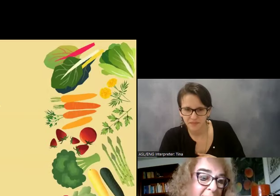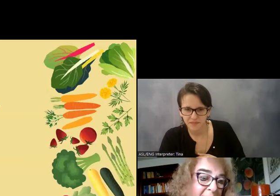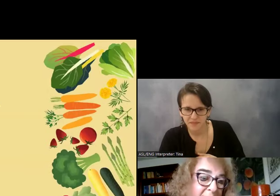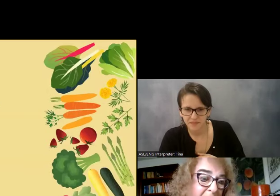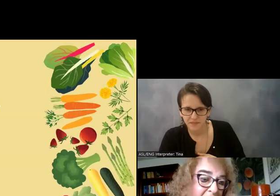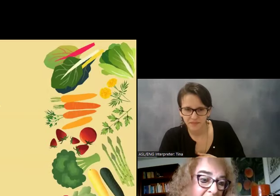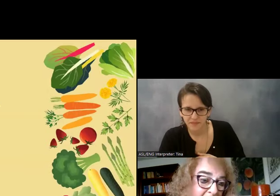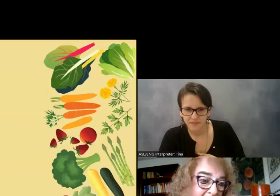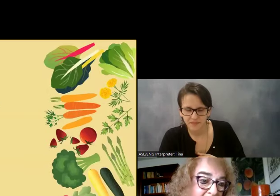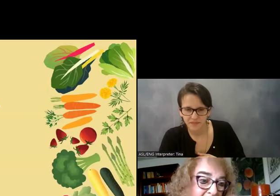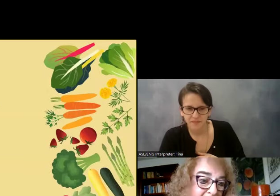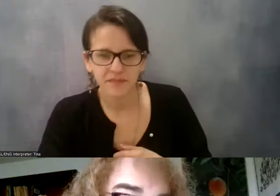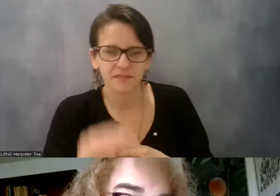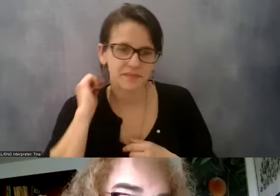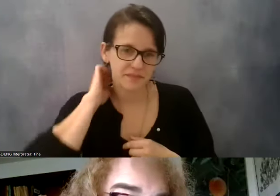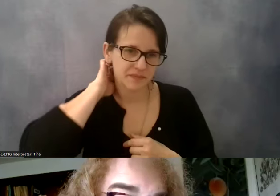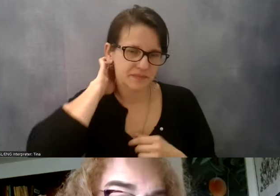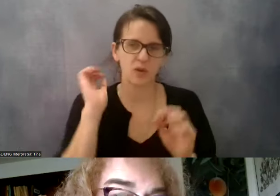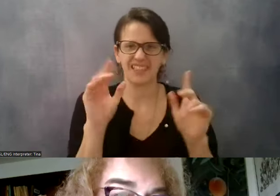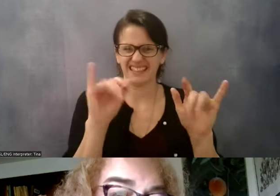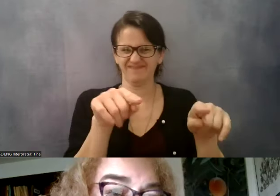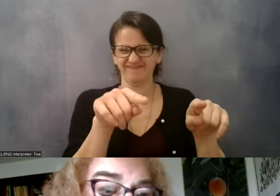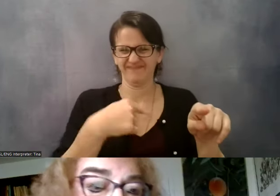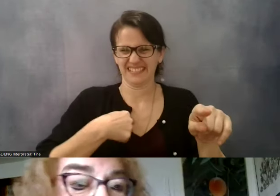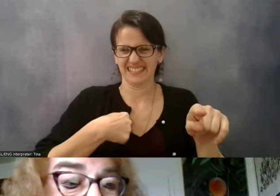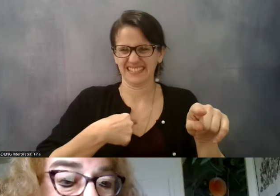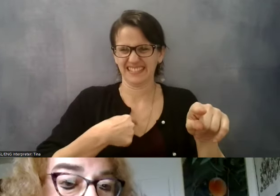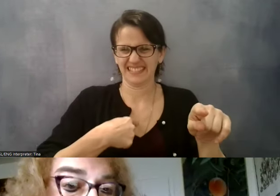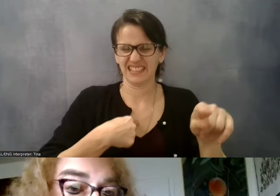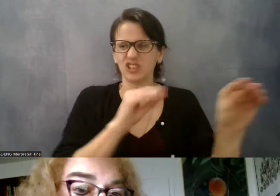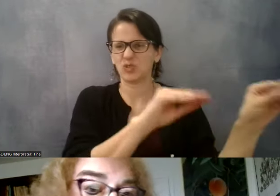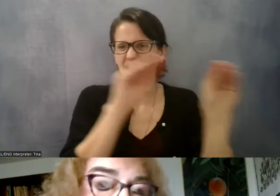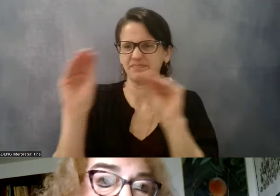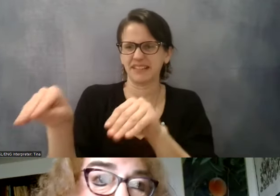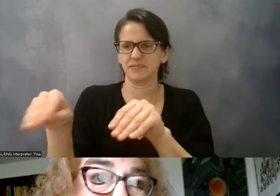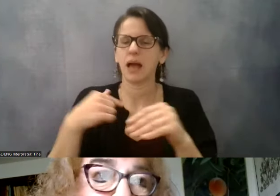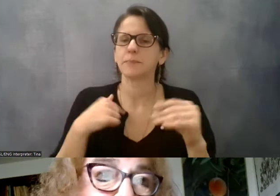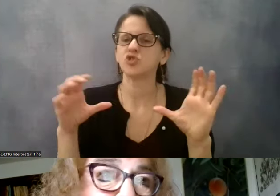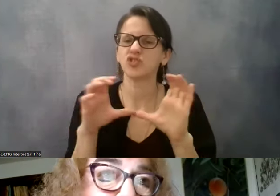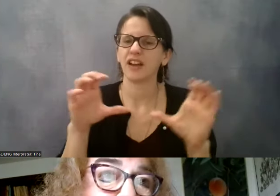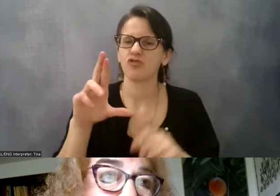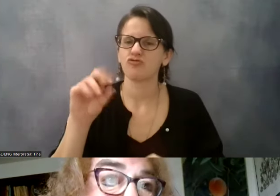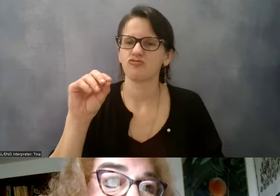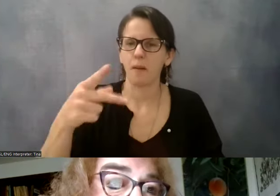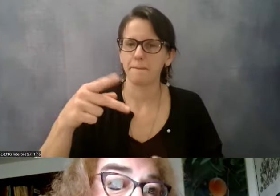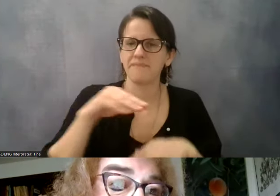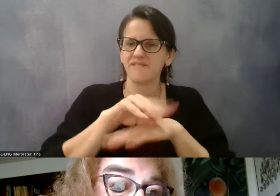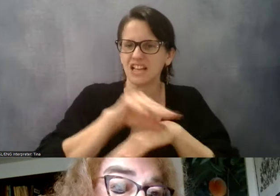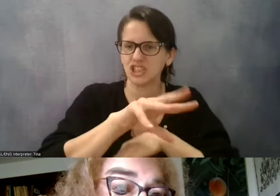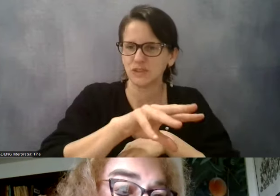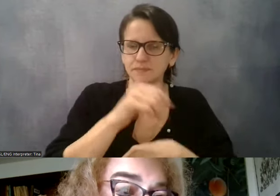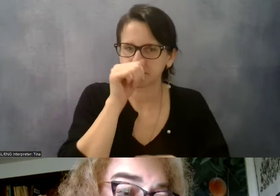Okay, that's me. I'm the transplanter. I'm a certified crop advisor and a certified